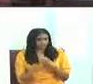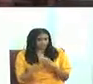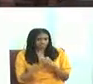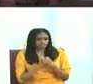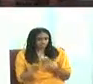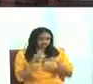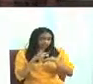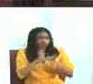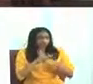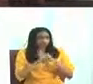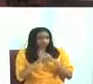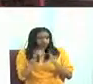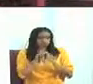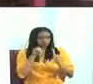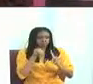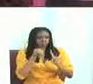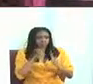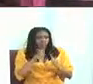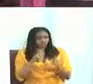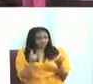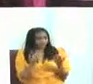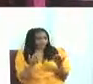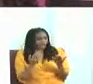so she was healing the healers